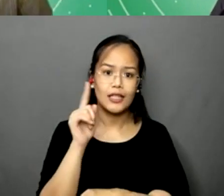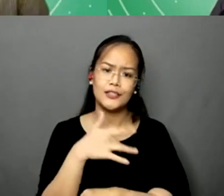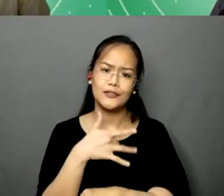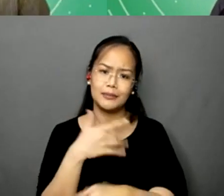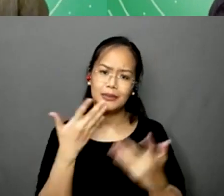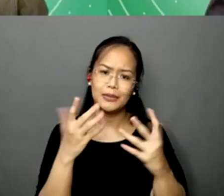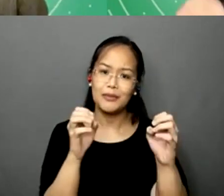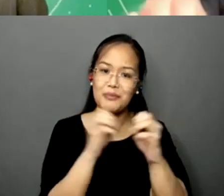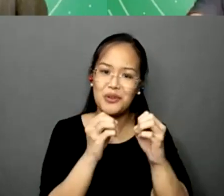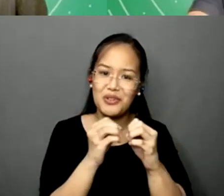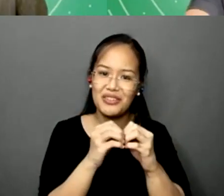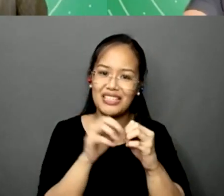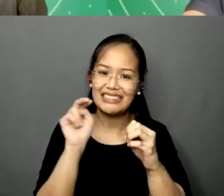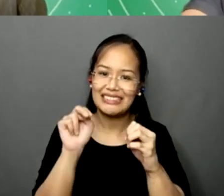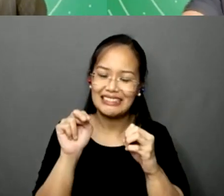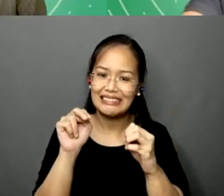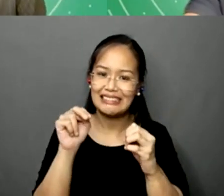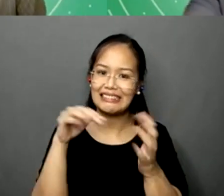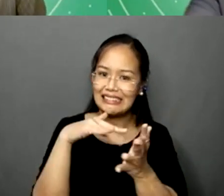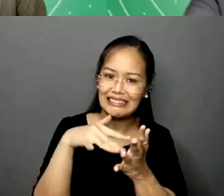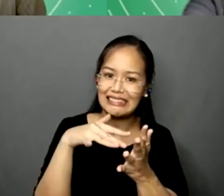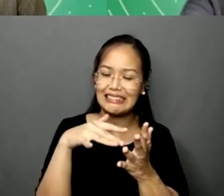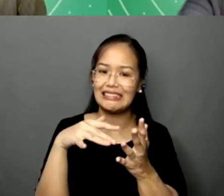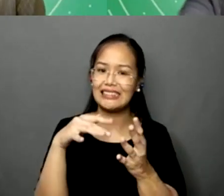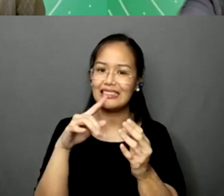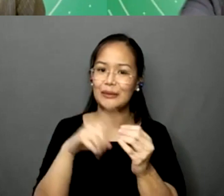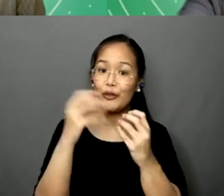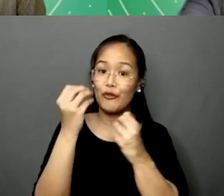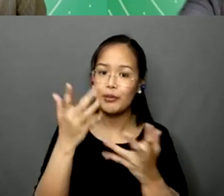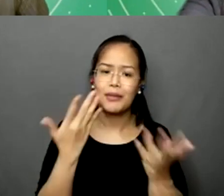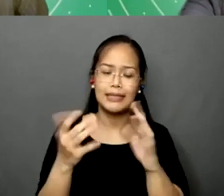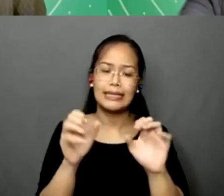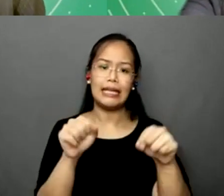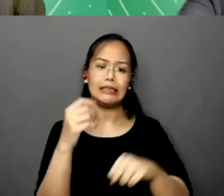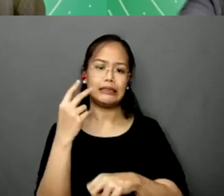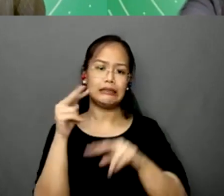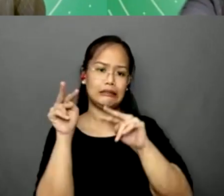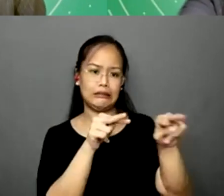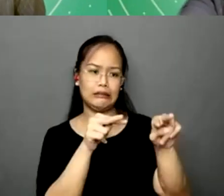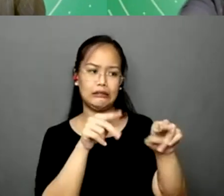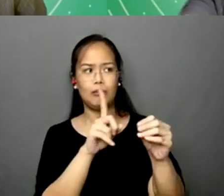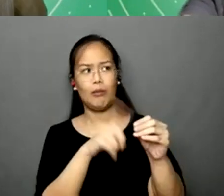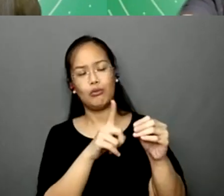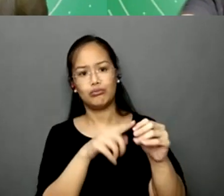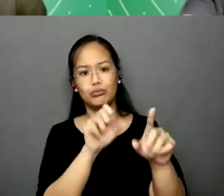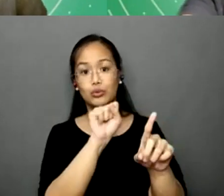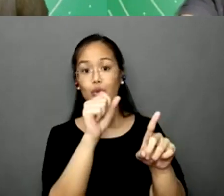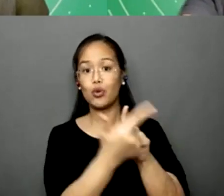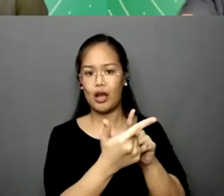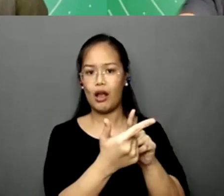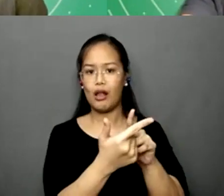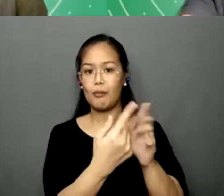need more information on. But I would say you can look more into the social aspect. It could be the perception of playing up